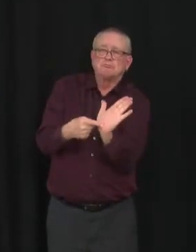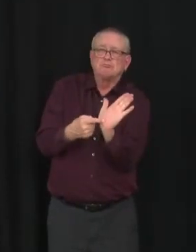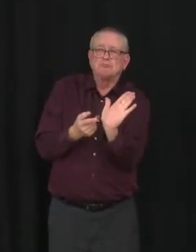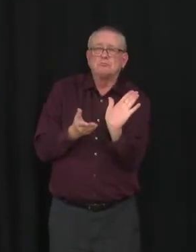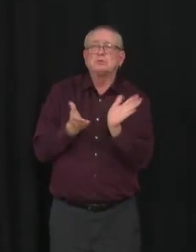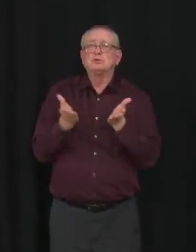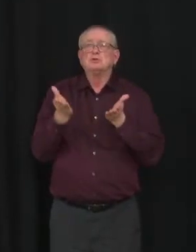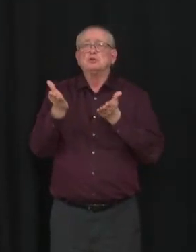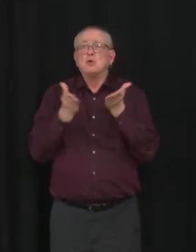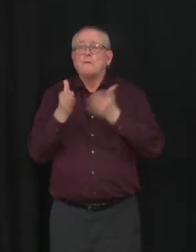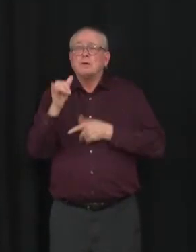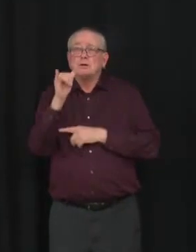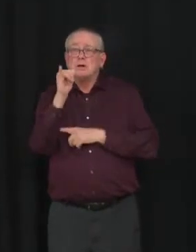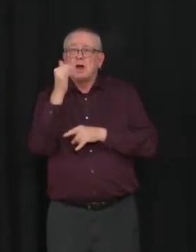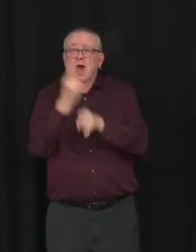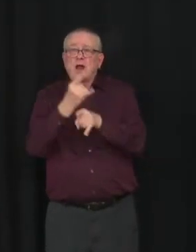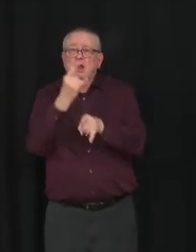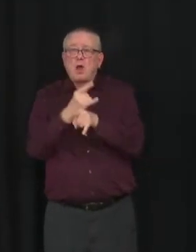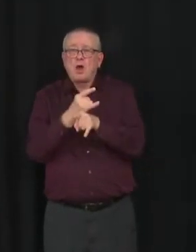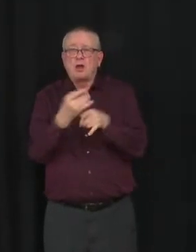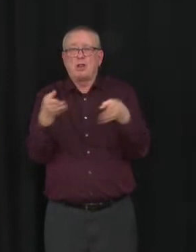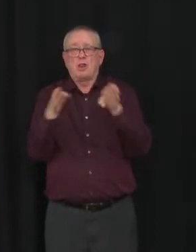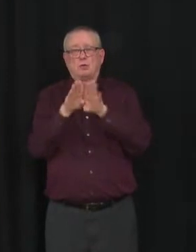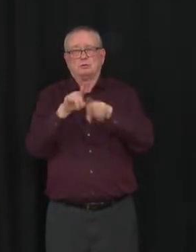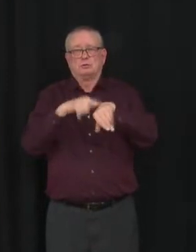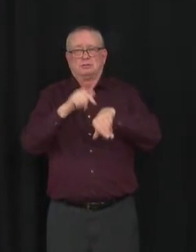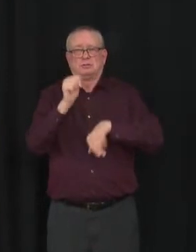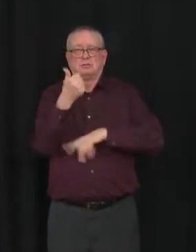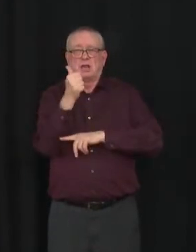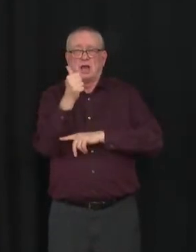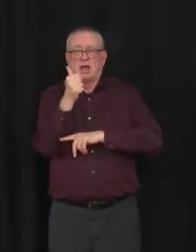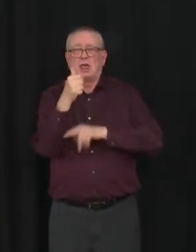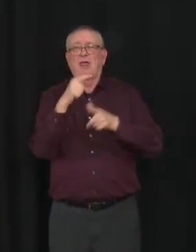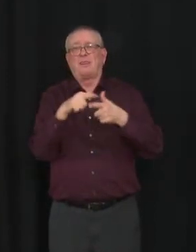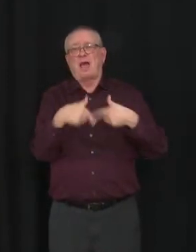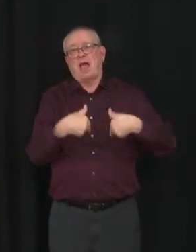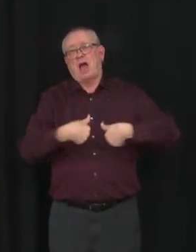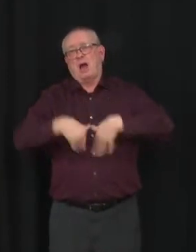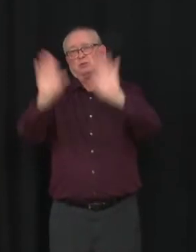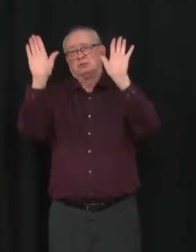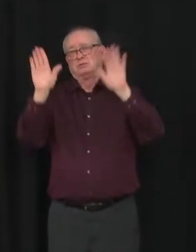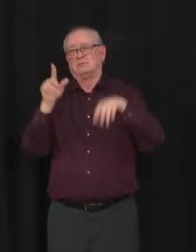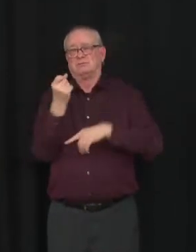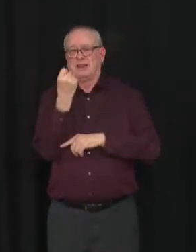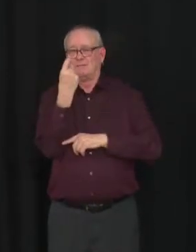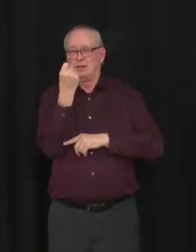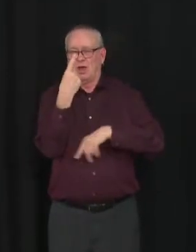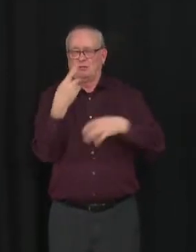p.m. and close by 12:30 a.m. To be clear, those not participating in the